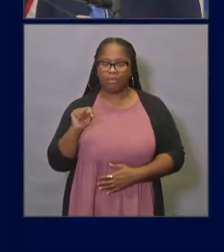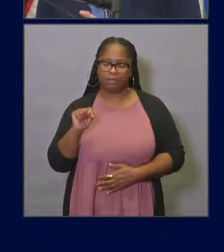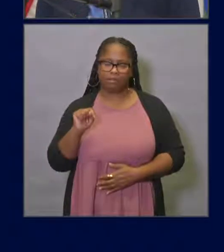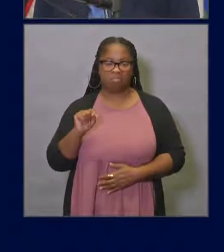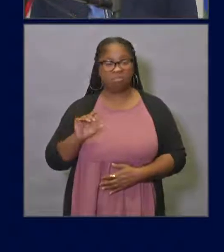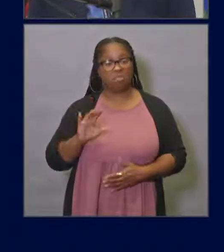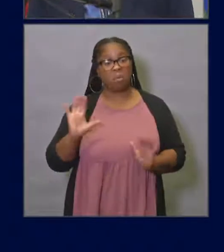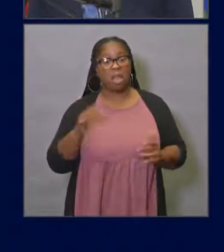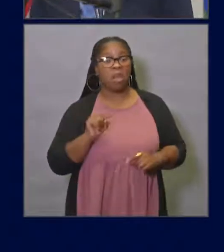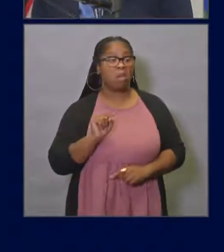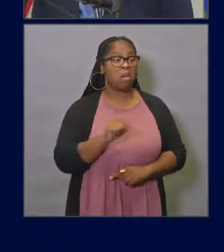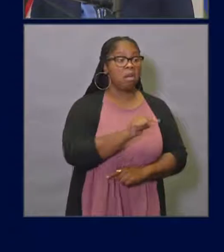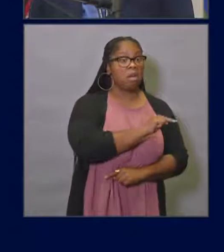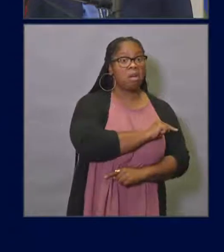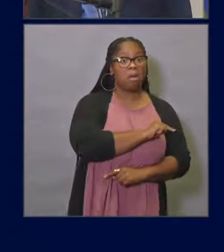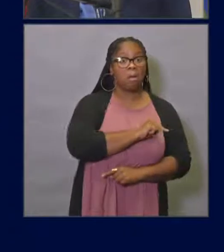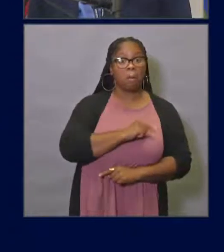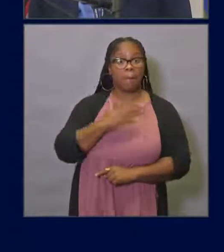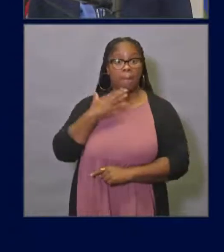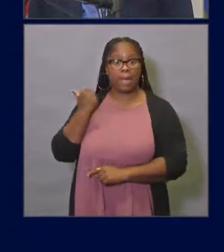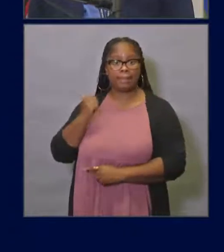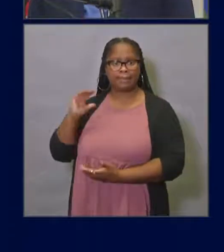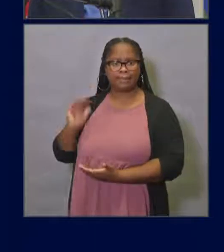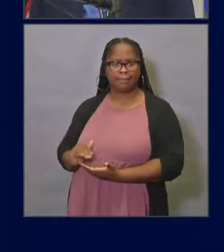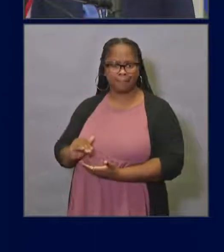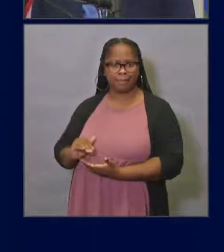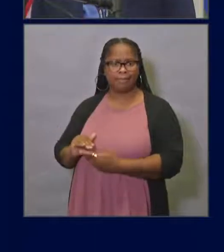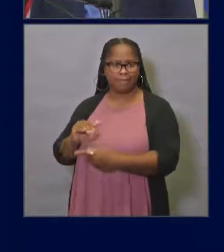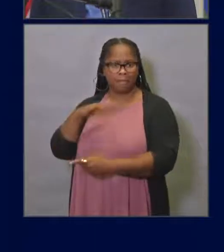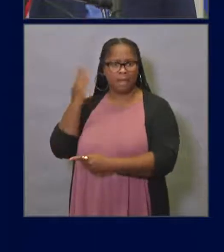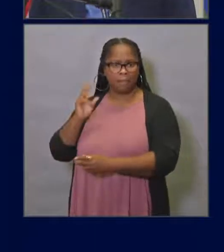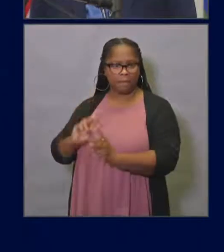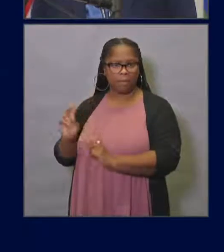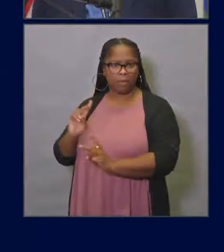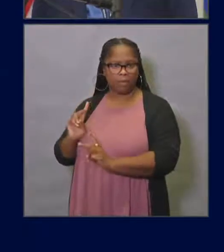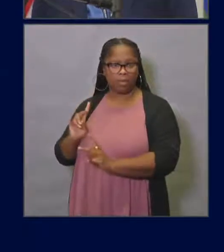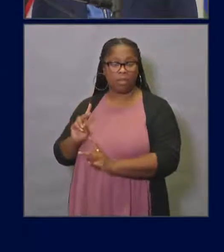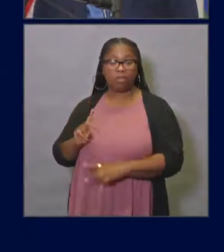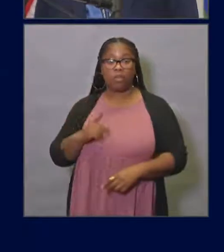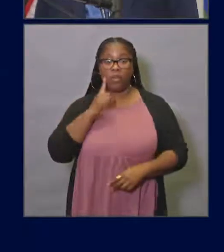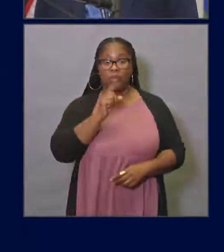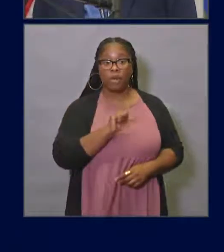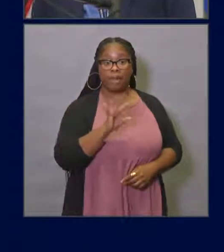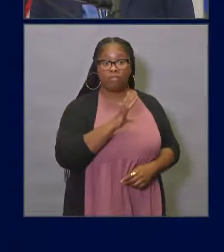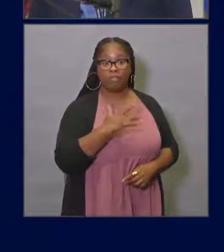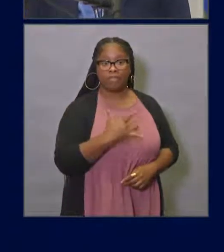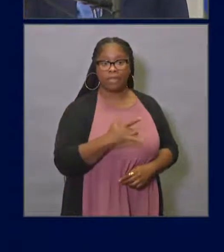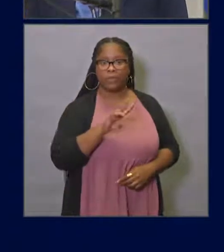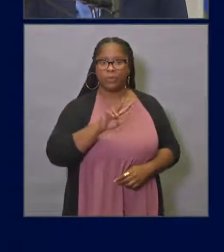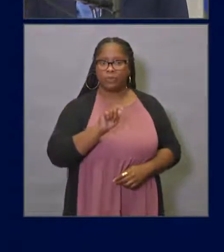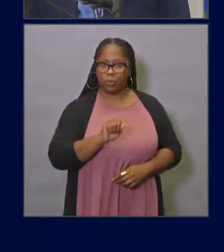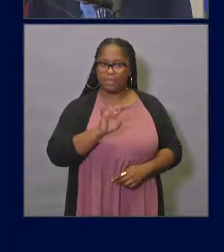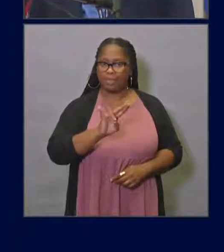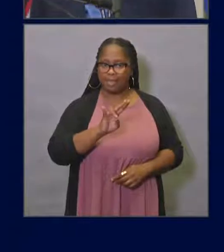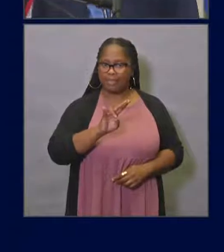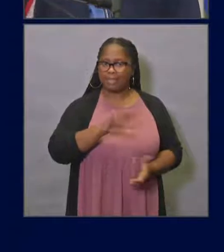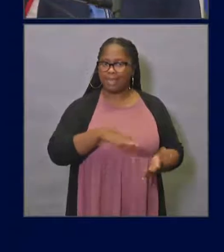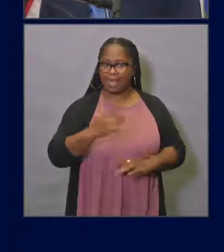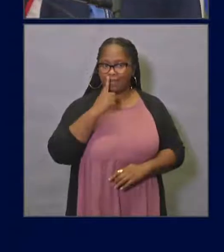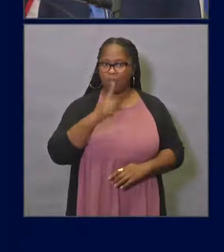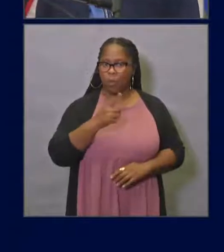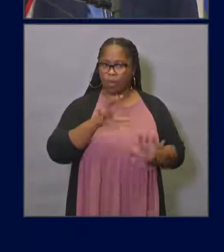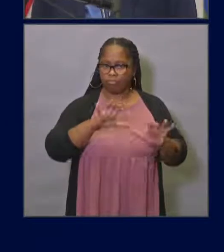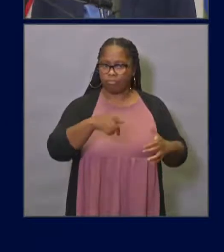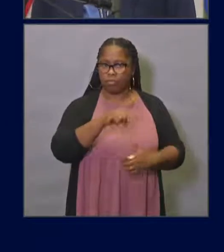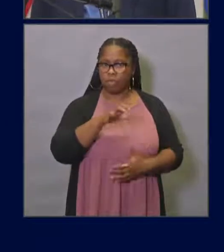rate, while we see that the mortality rate among Asian residents is now about 2.7 deaths per 100,000 people. We